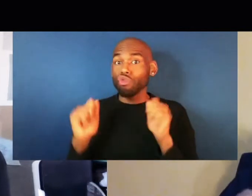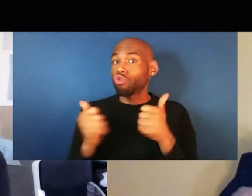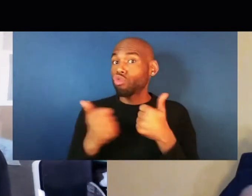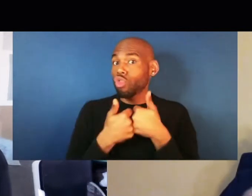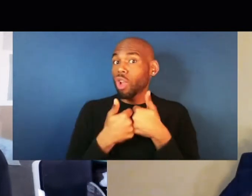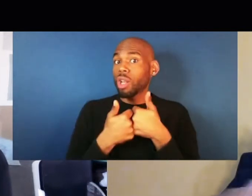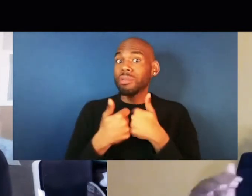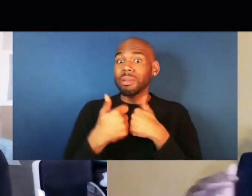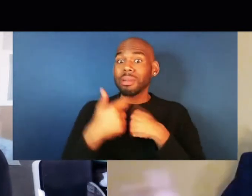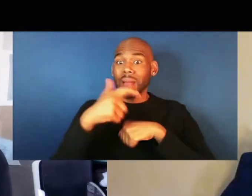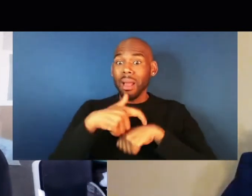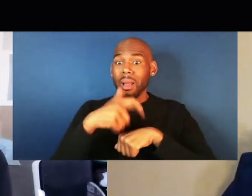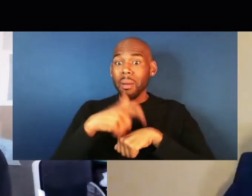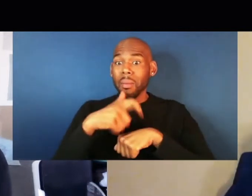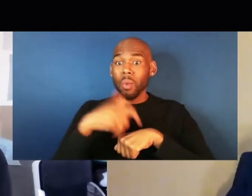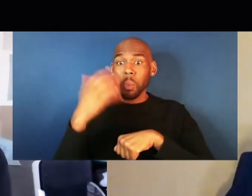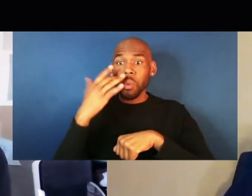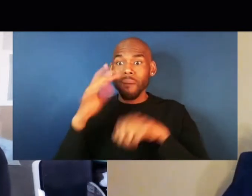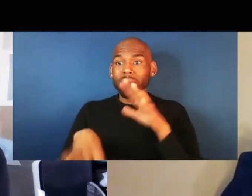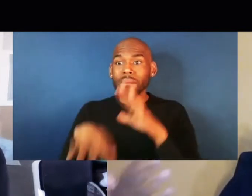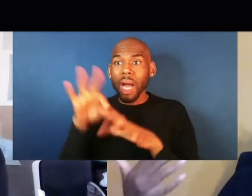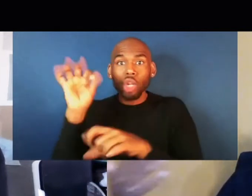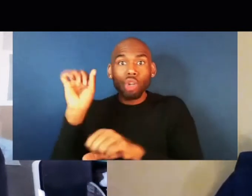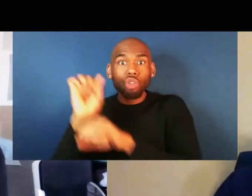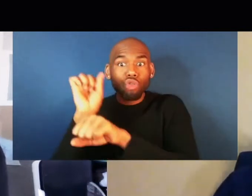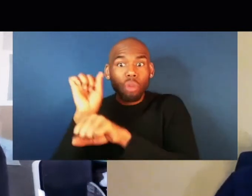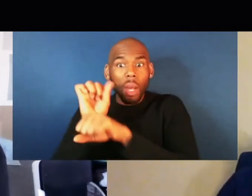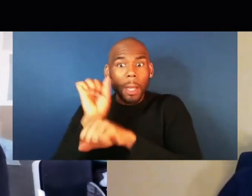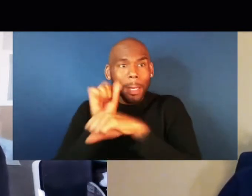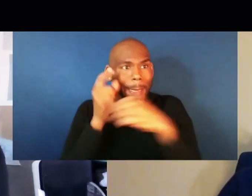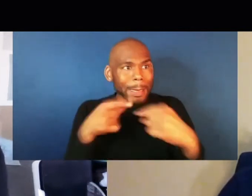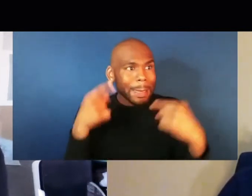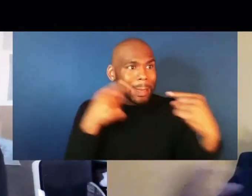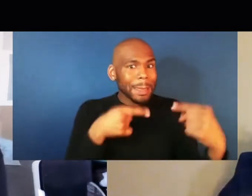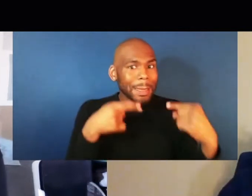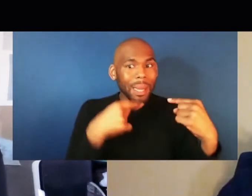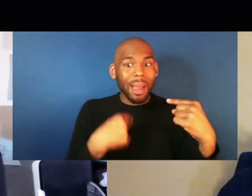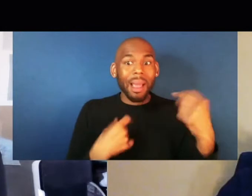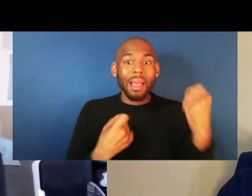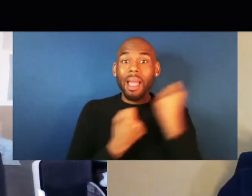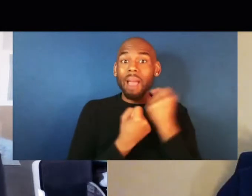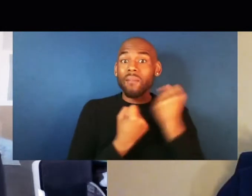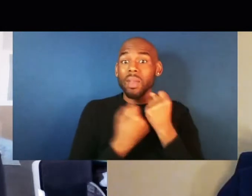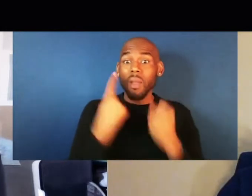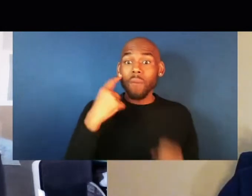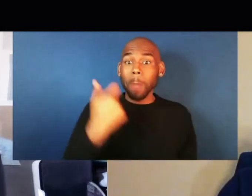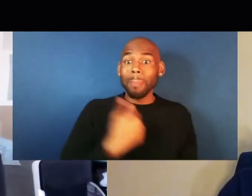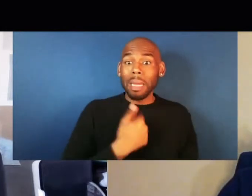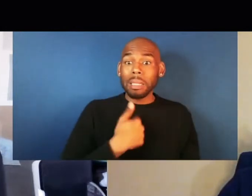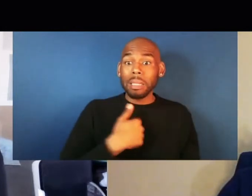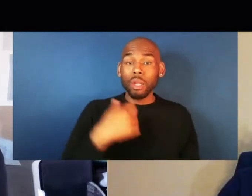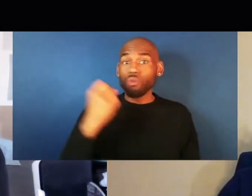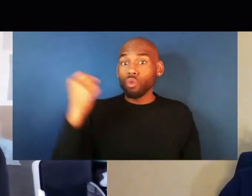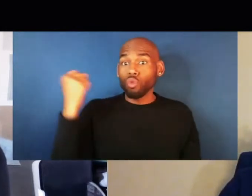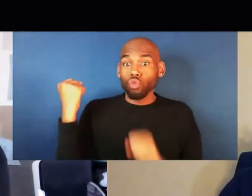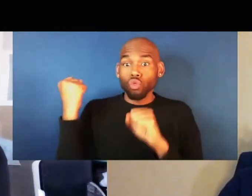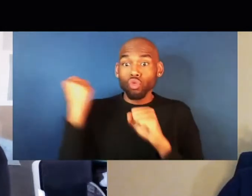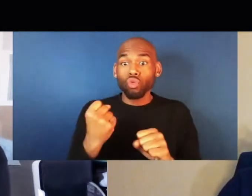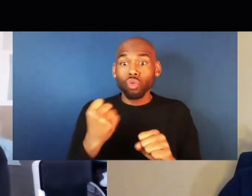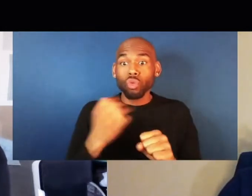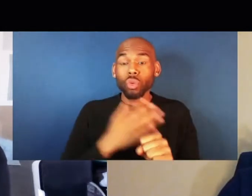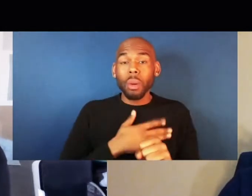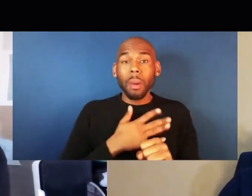had a very challenging time of securing a job because I advocate for myself